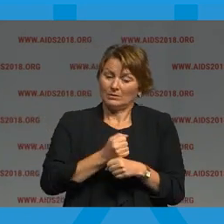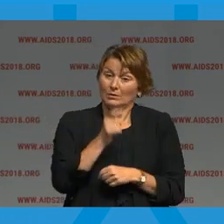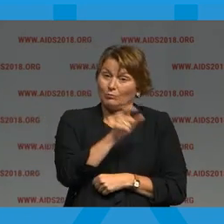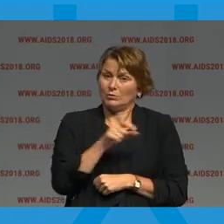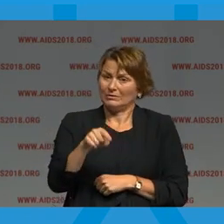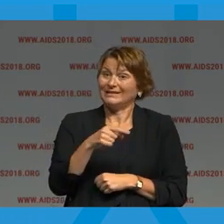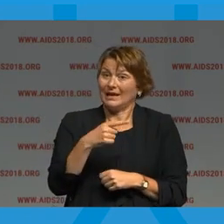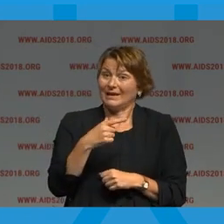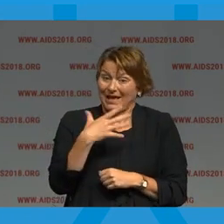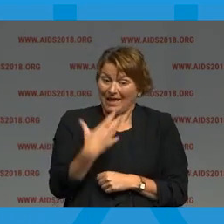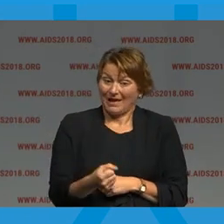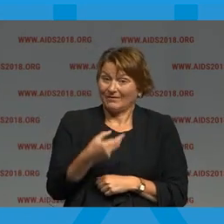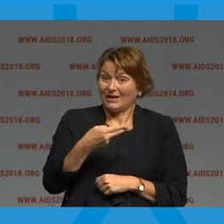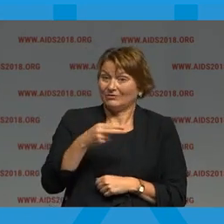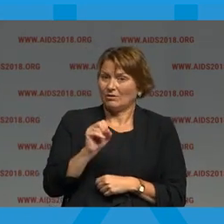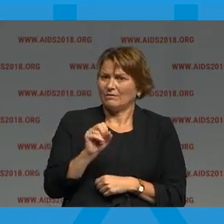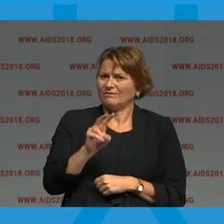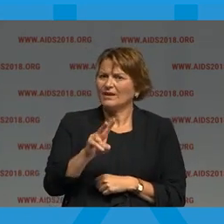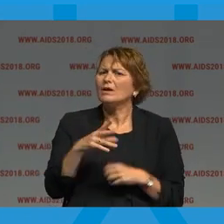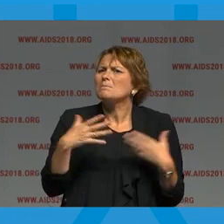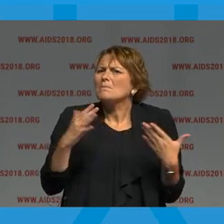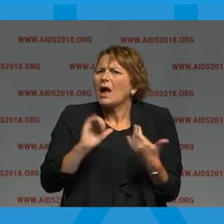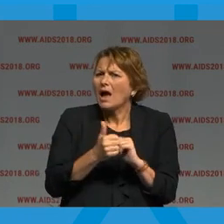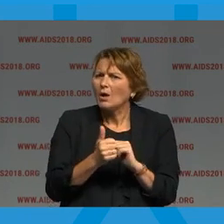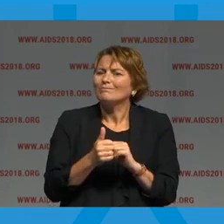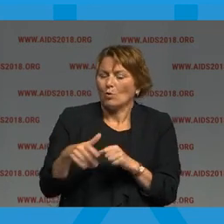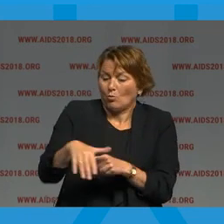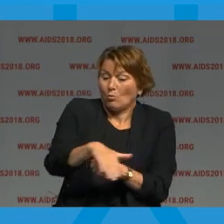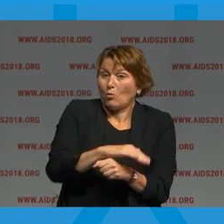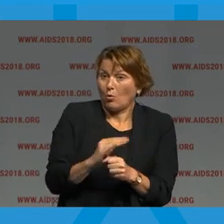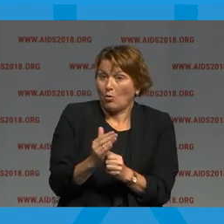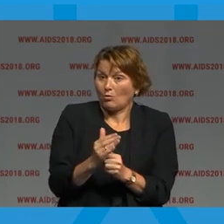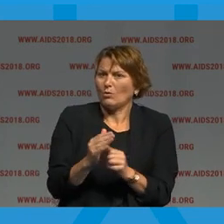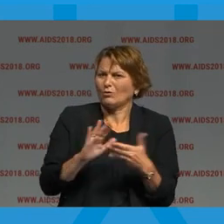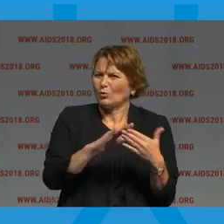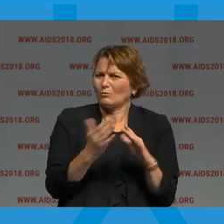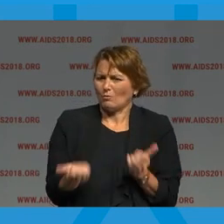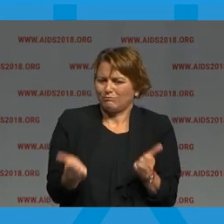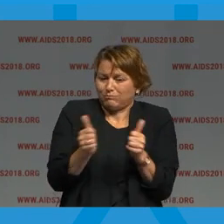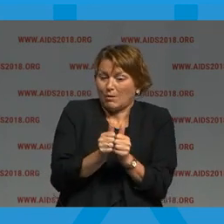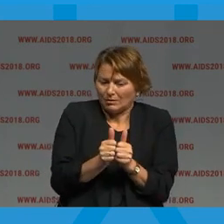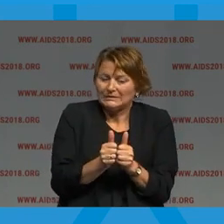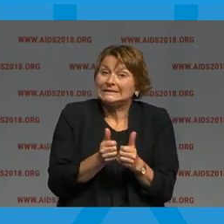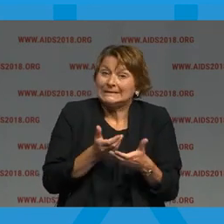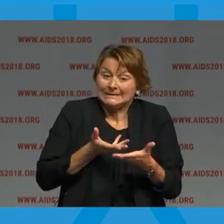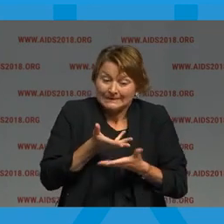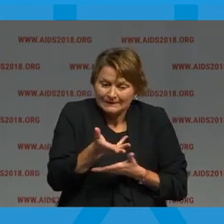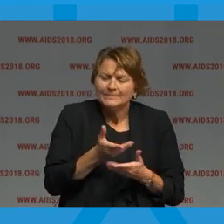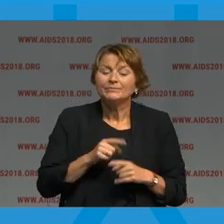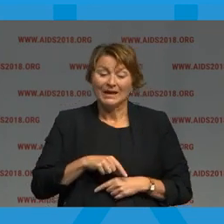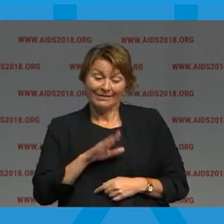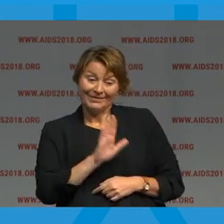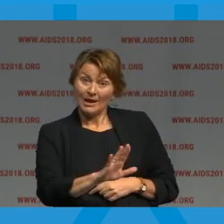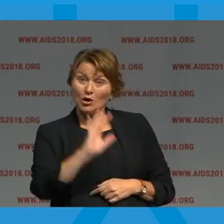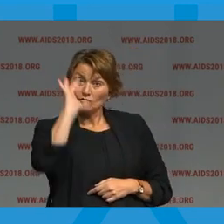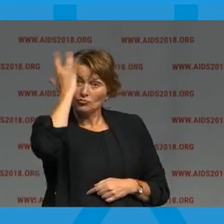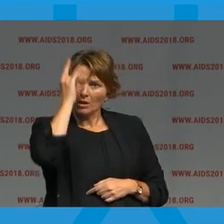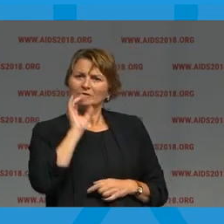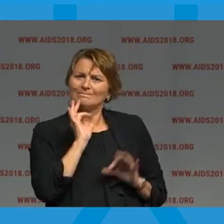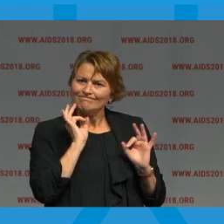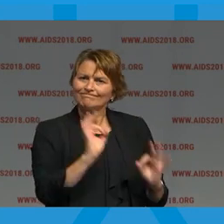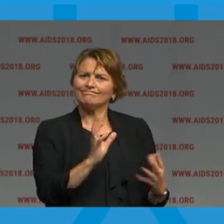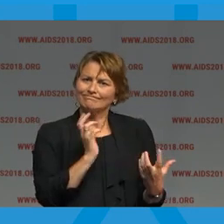by HIV with our local community partners, and will keep providing culturally appropriate programs